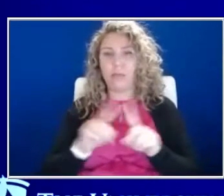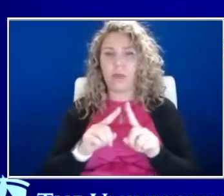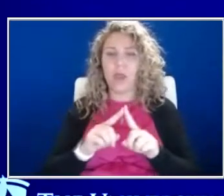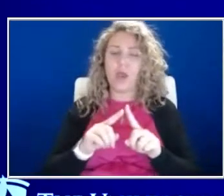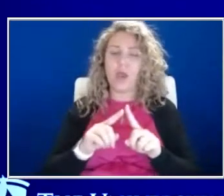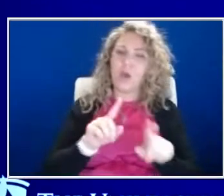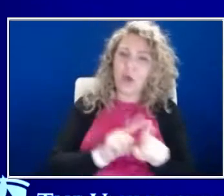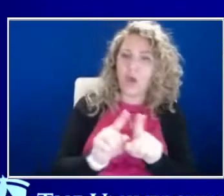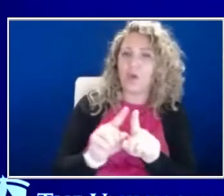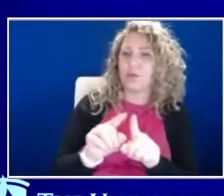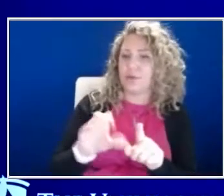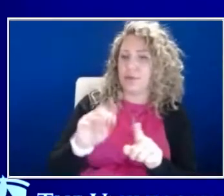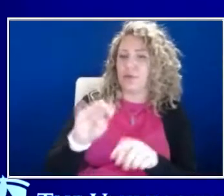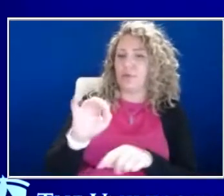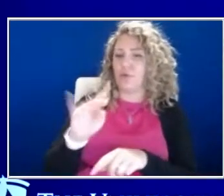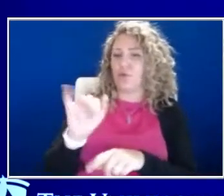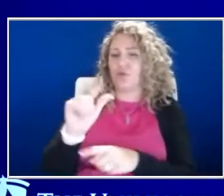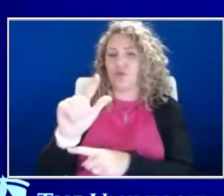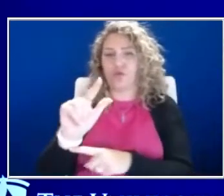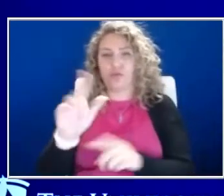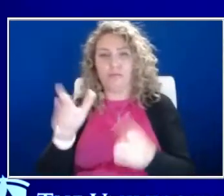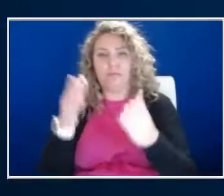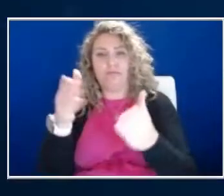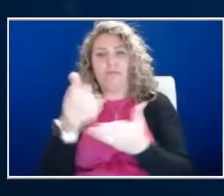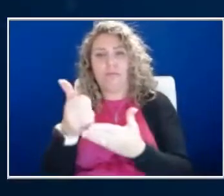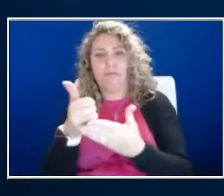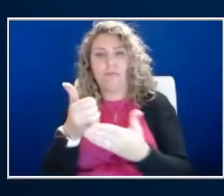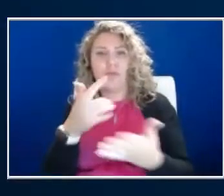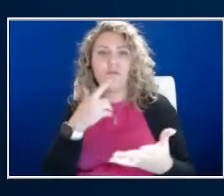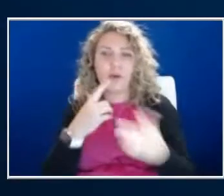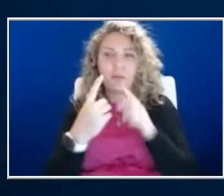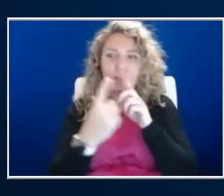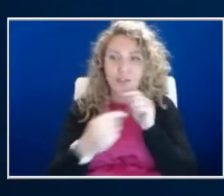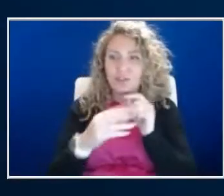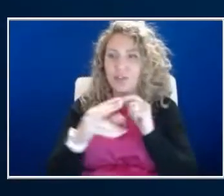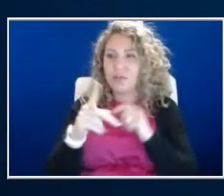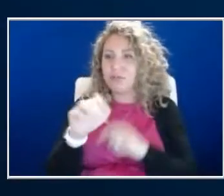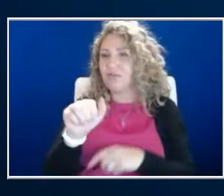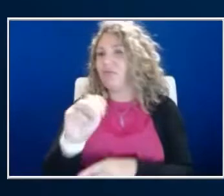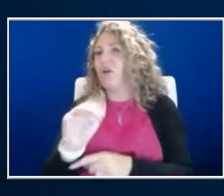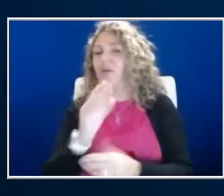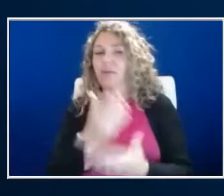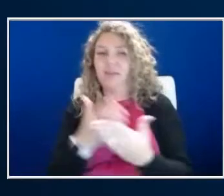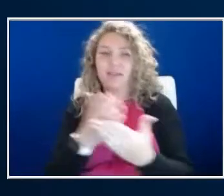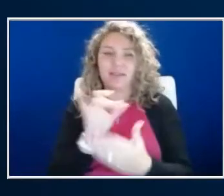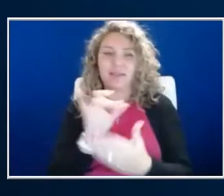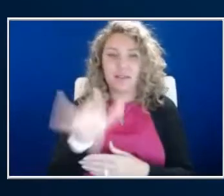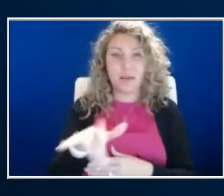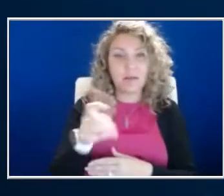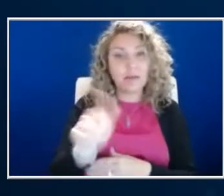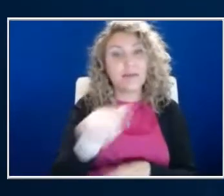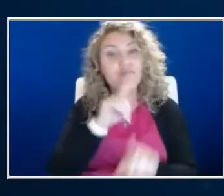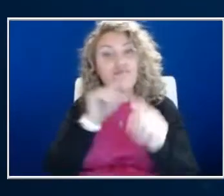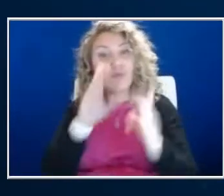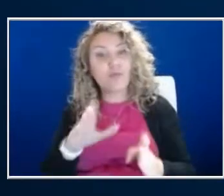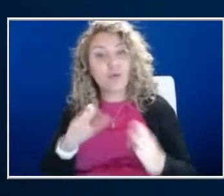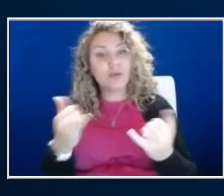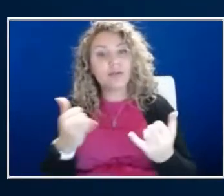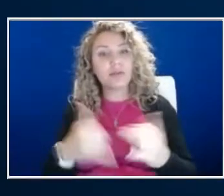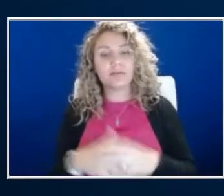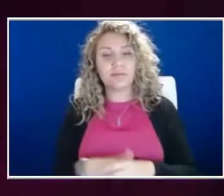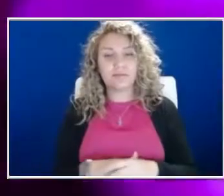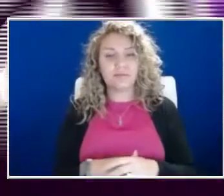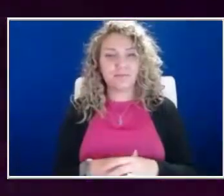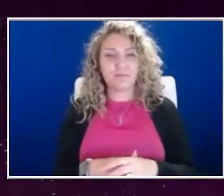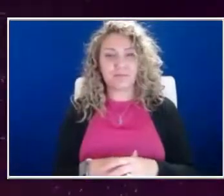help provide us with food, such as chicken farms and things like that. Dr. Hawkinson, thank you. Let's check and see if there are any reporters on the line. Well, then let's